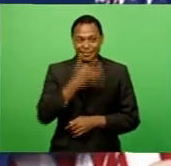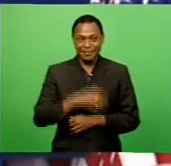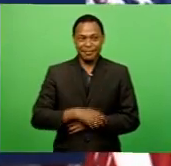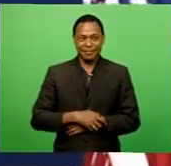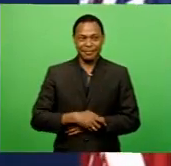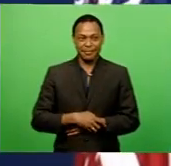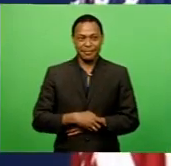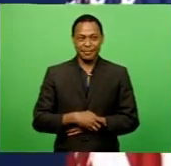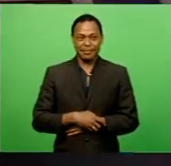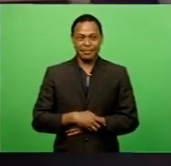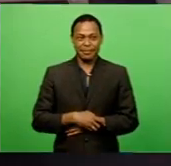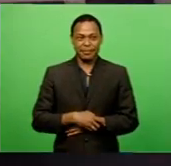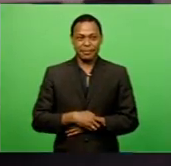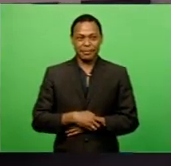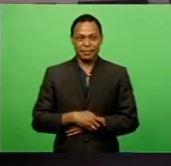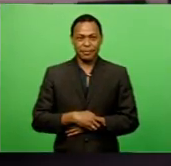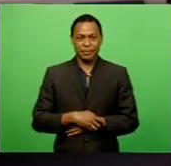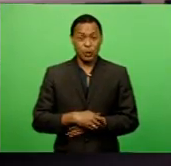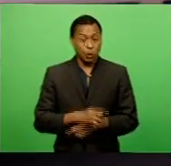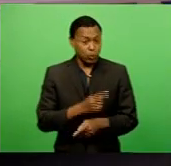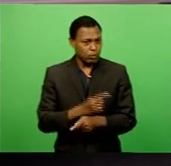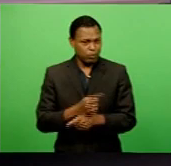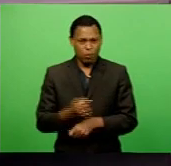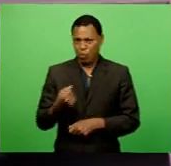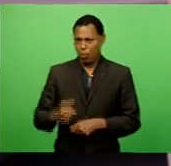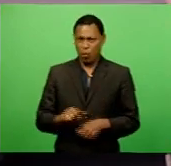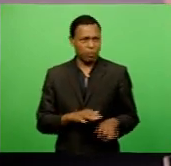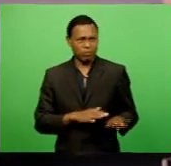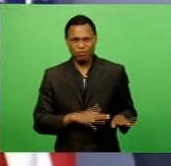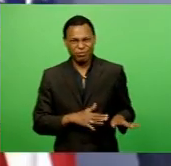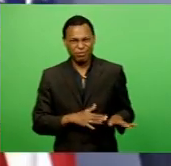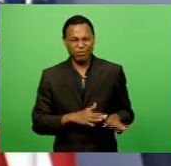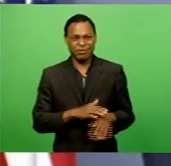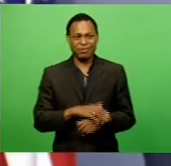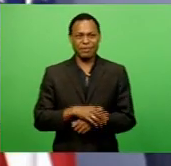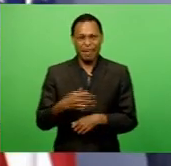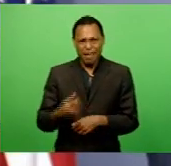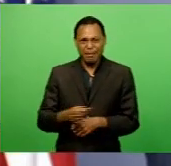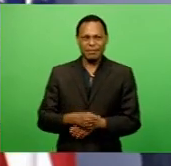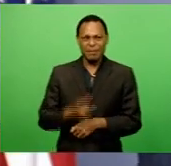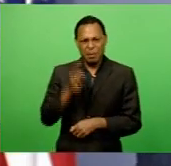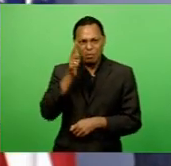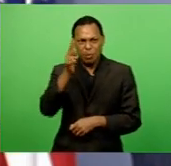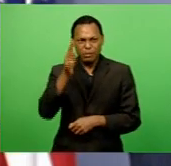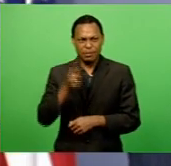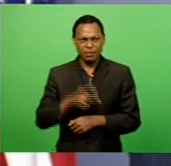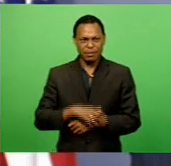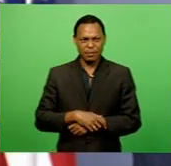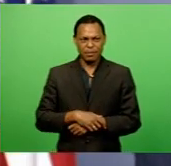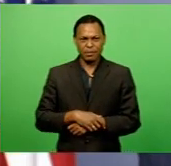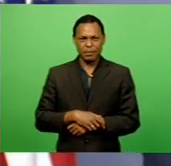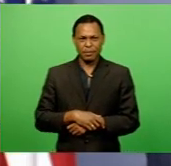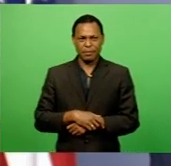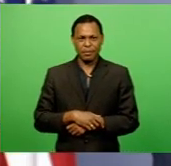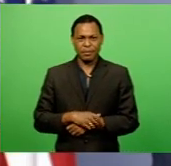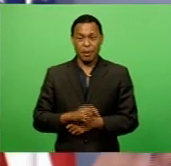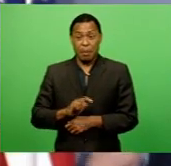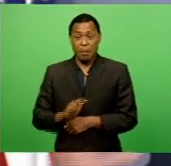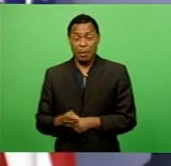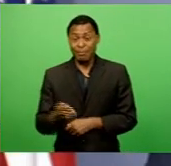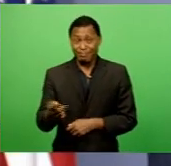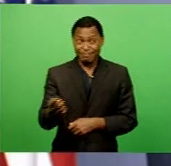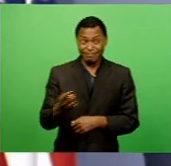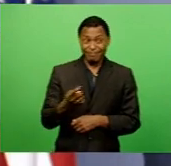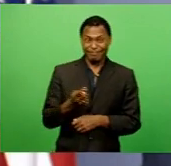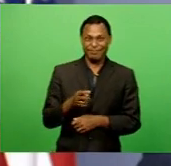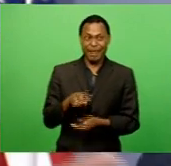is back, speaking with no fear of upsetting his boss. The idea that you can get up here and talk about